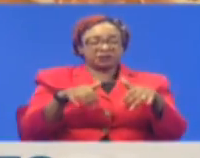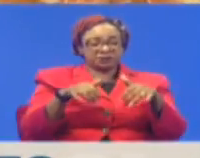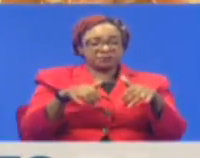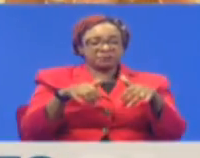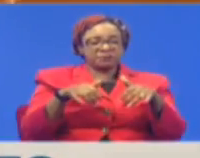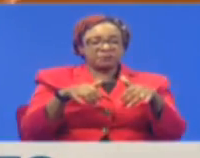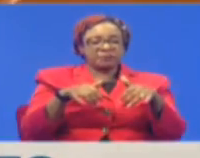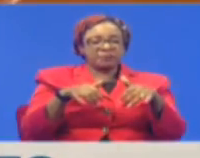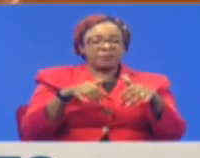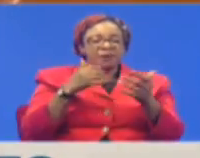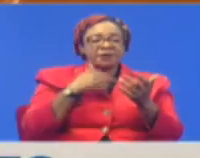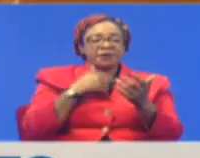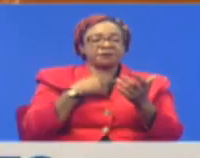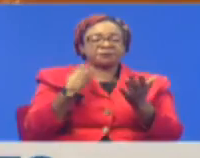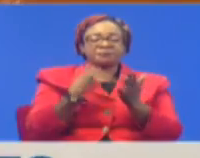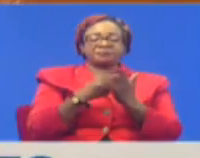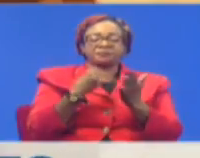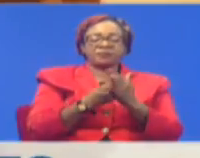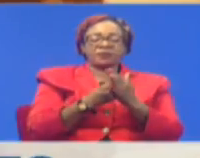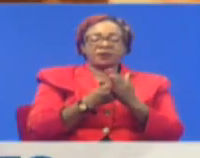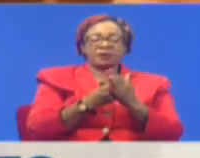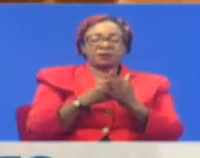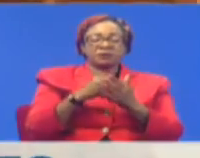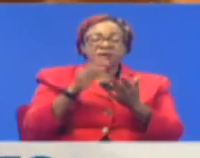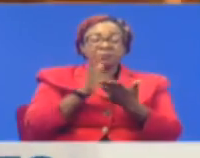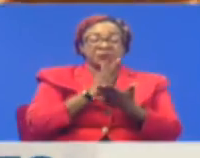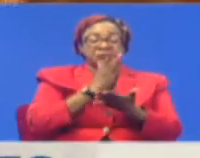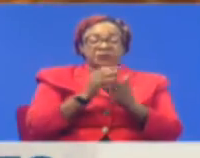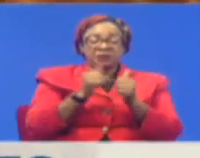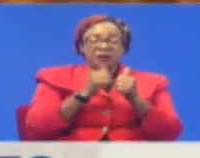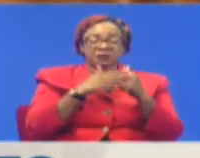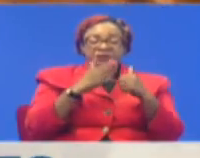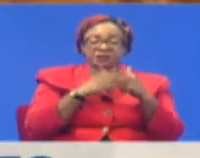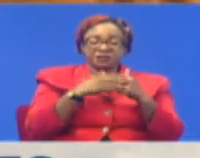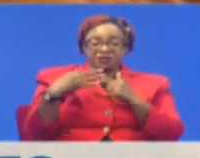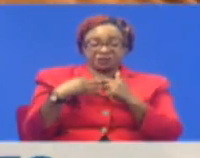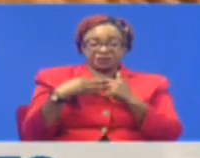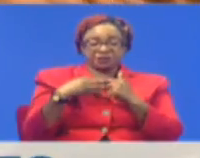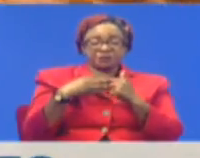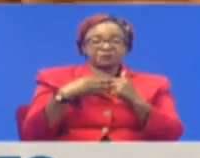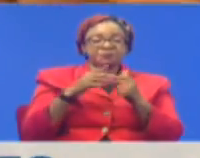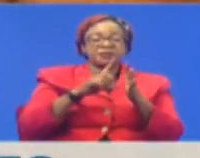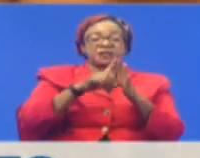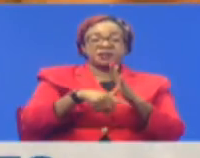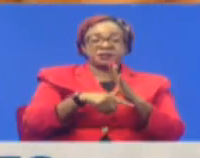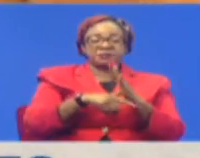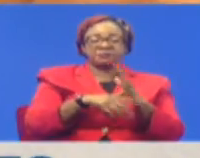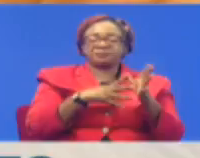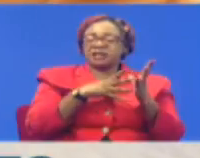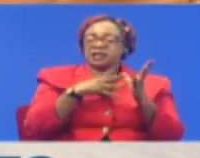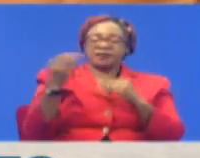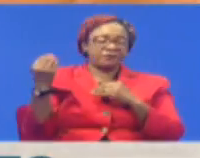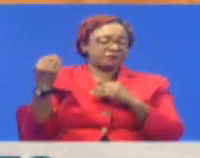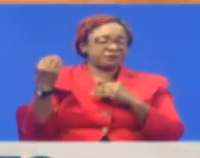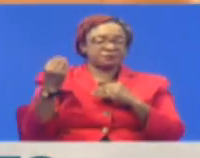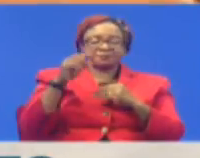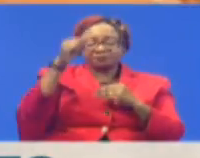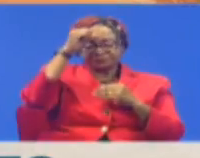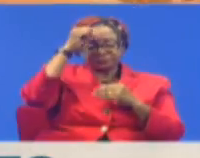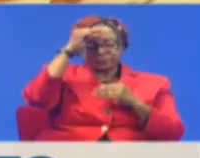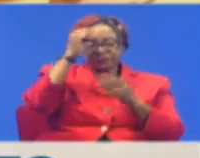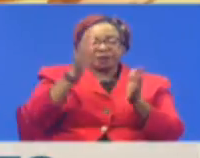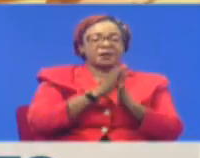more lucrative finance docket in 1998. A year later, Nyachae left government and the ruling party and